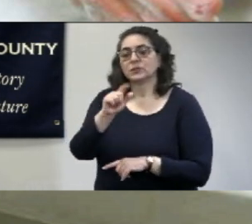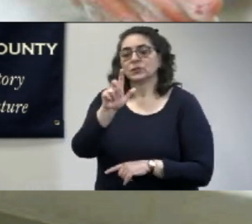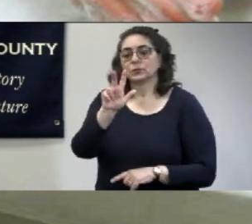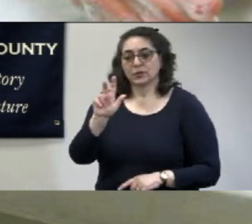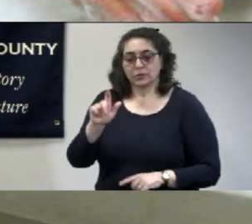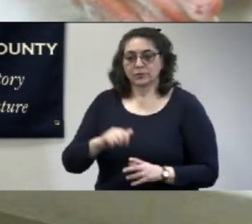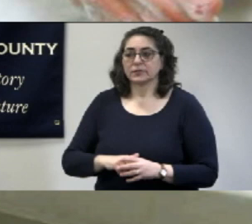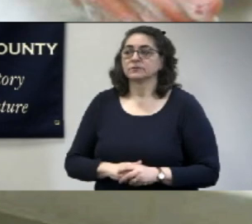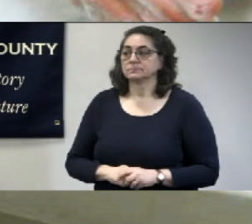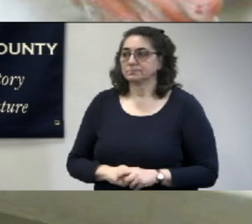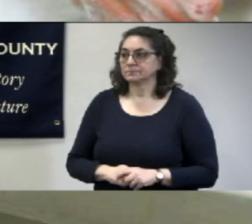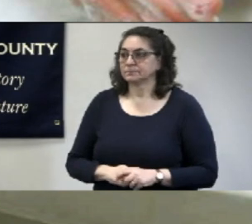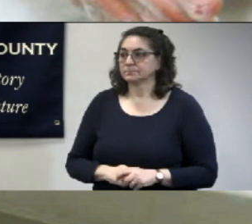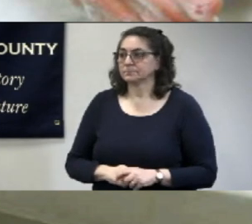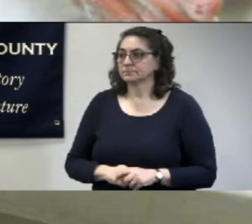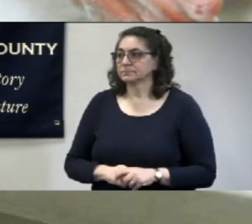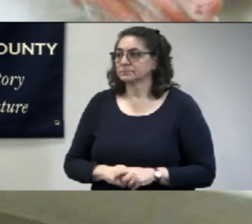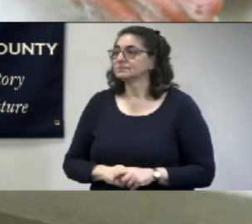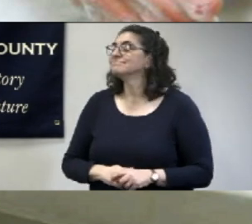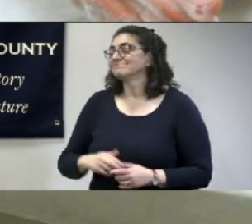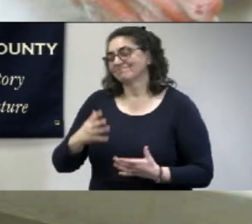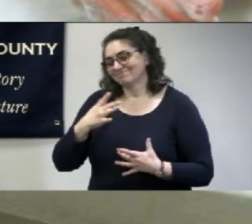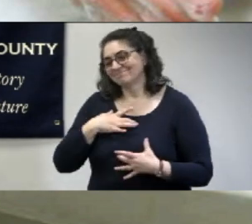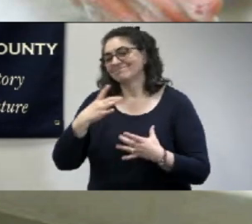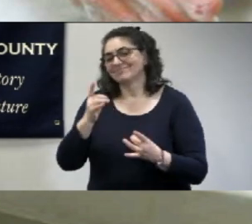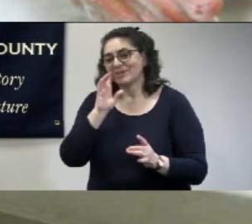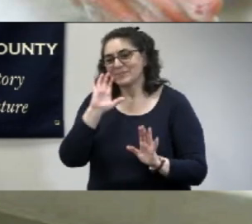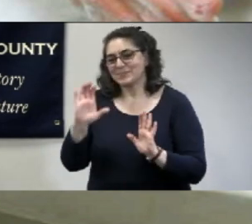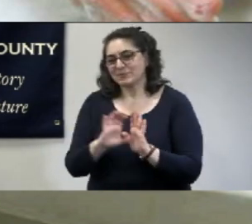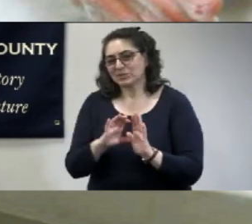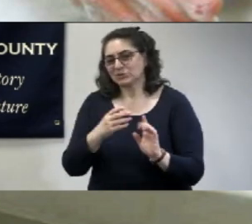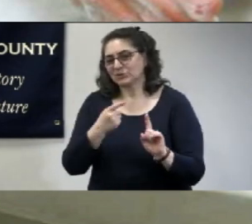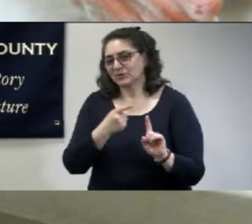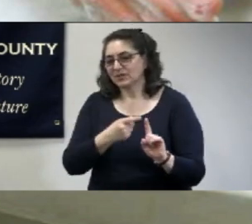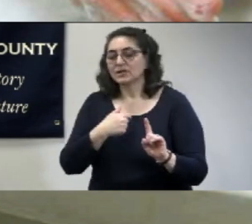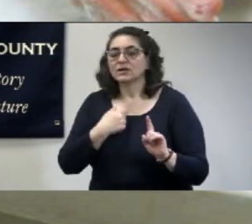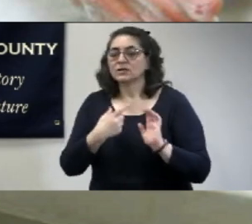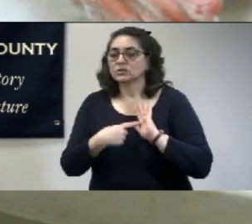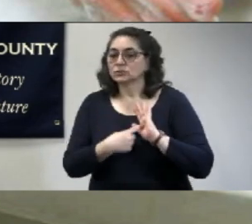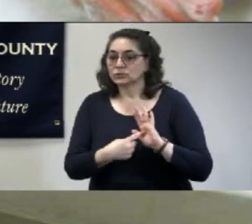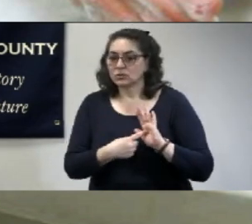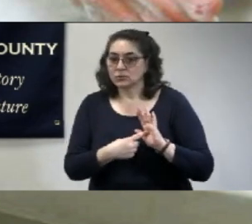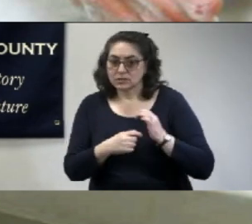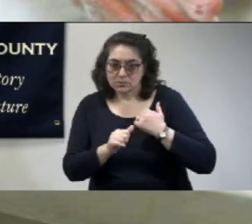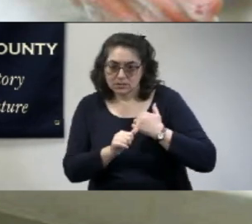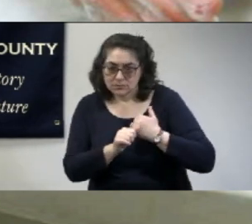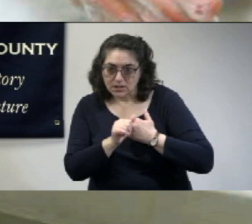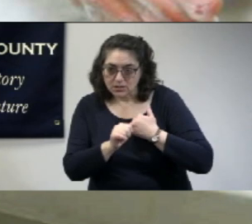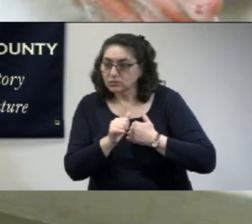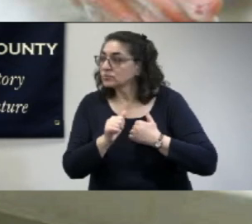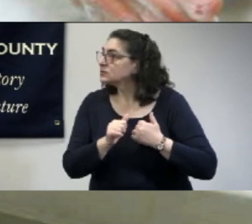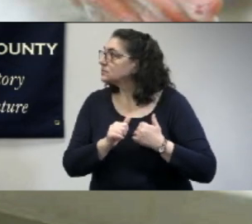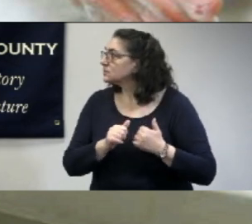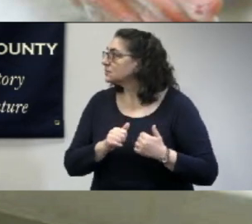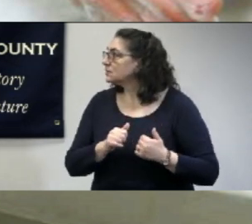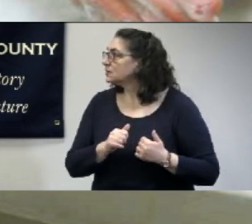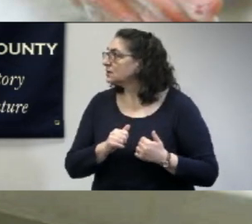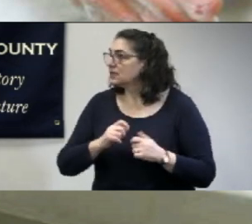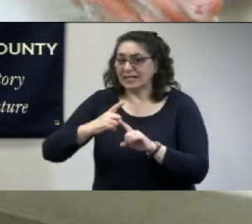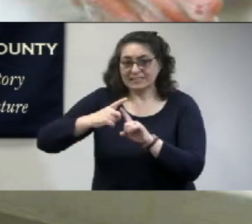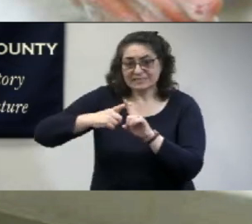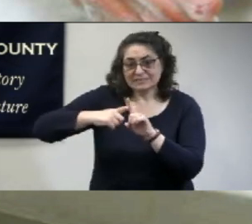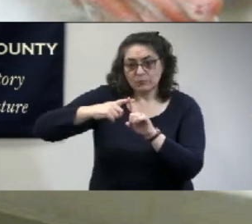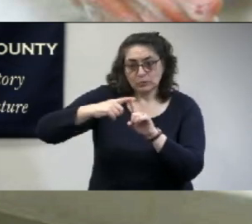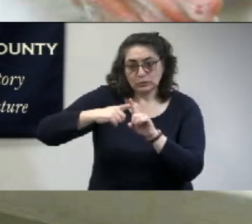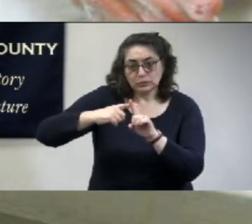2023. I actually like the graphic there. The graphic shows where it's dangerous to hold the food, you know, the temperature that's dangerous